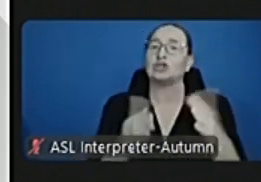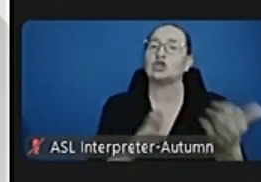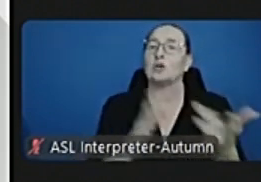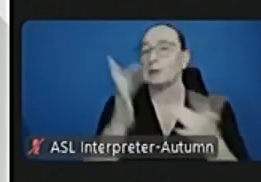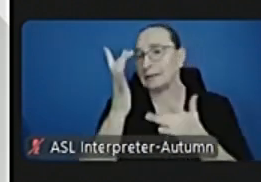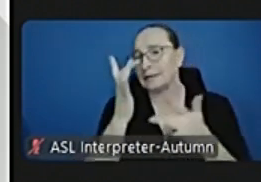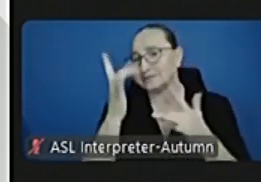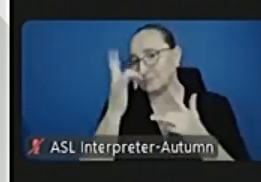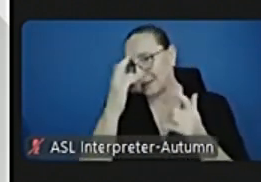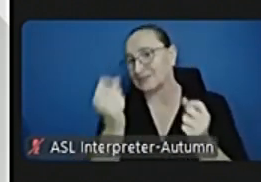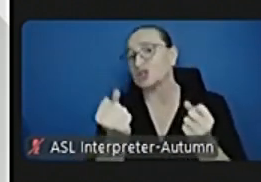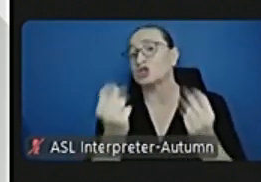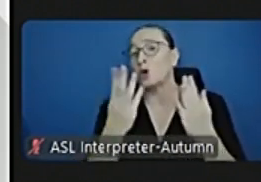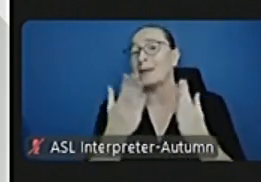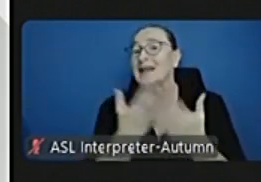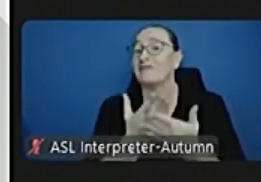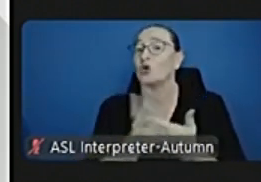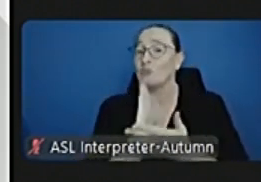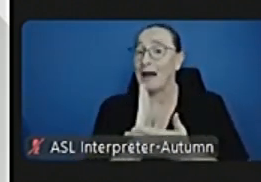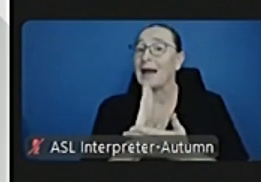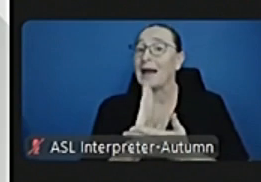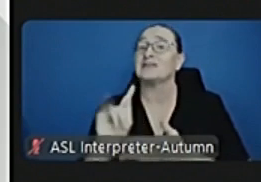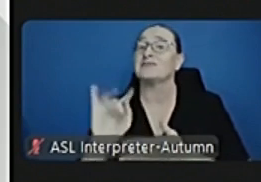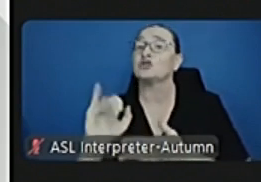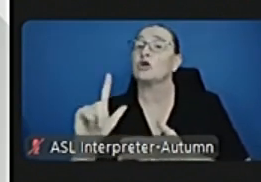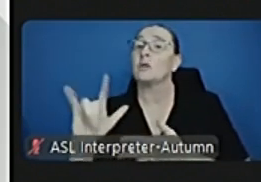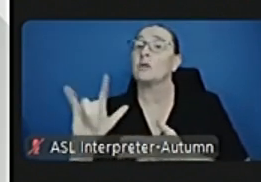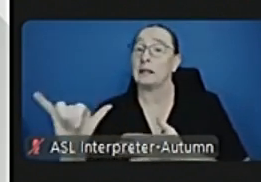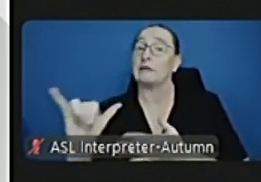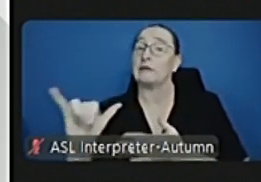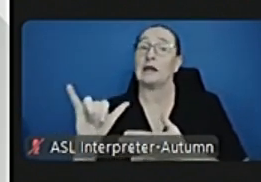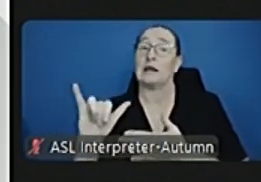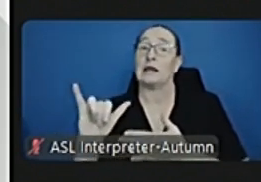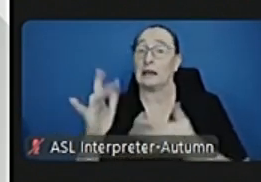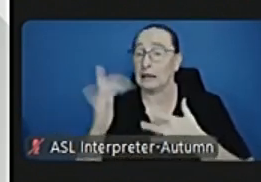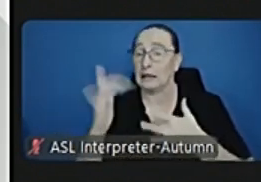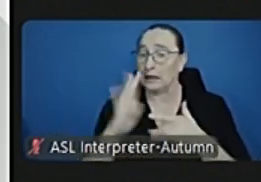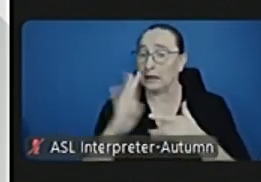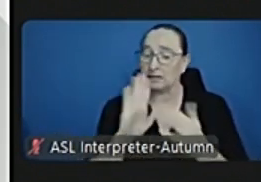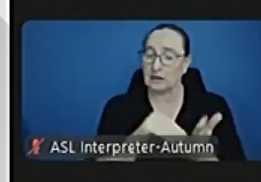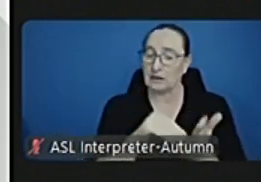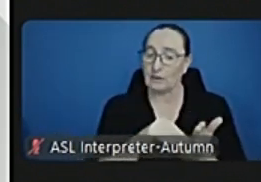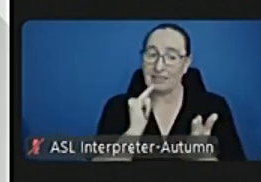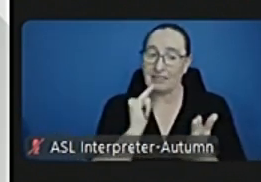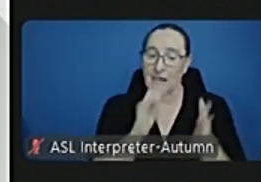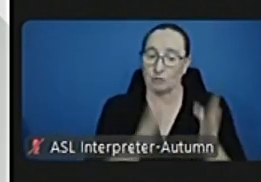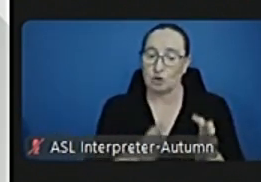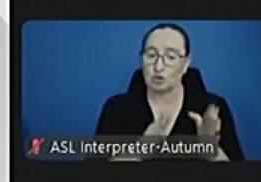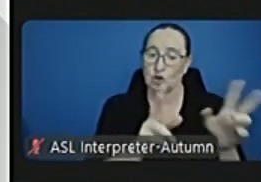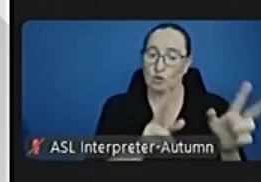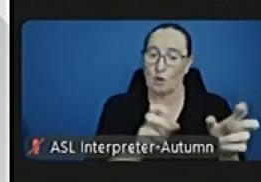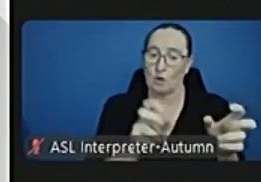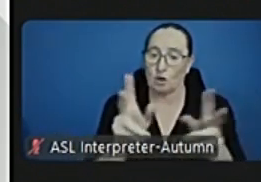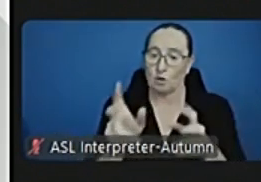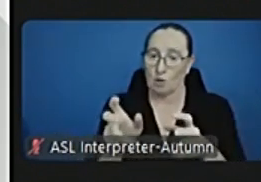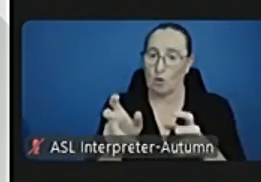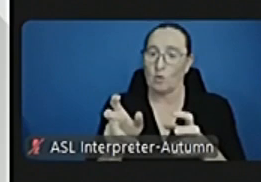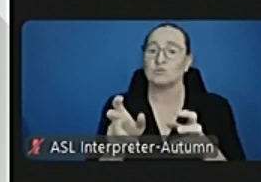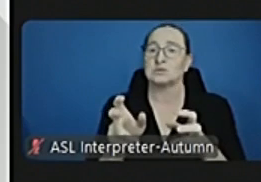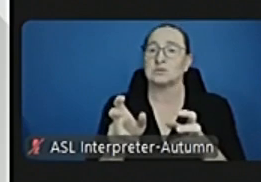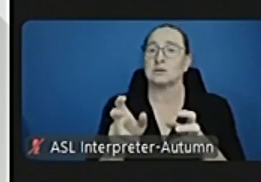of the rights of the terminally ill center around whether or not the person is quote-unquote terminally ill or in